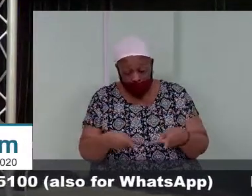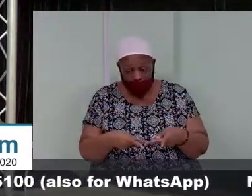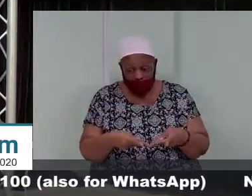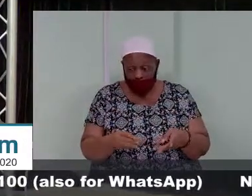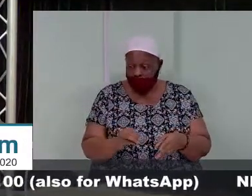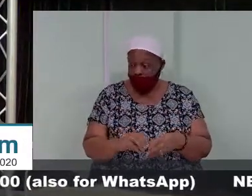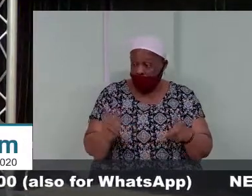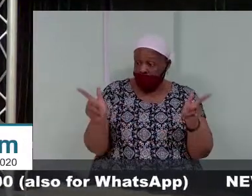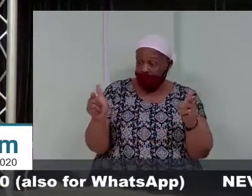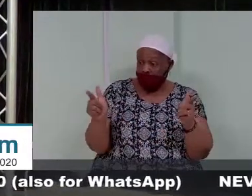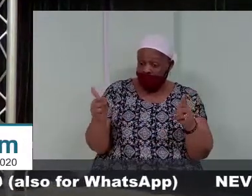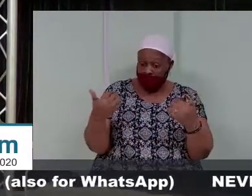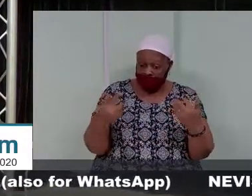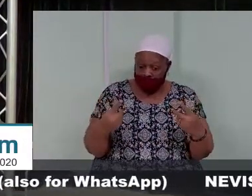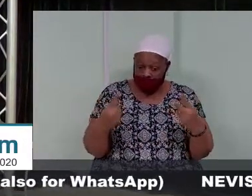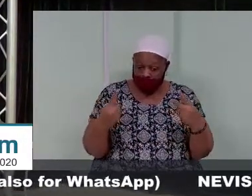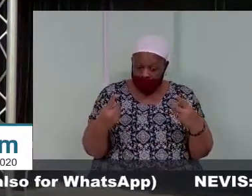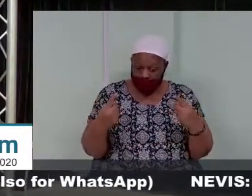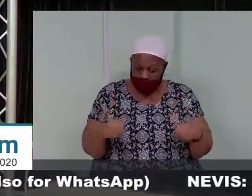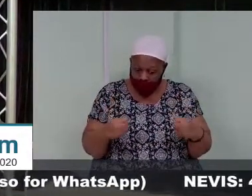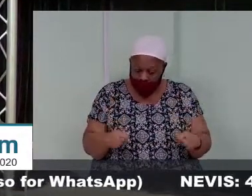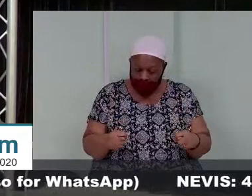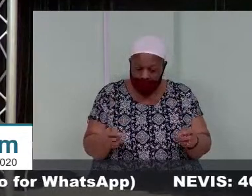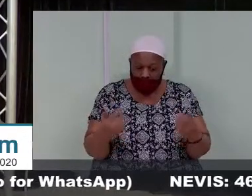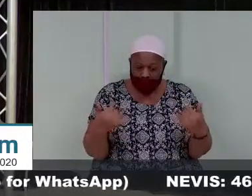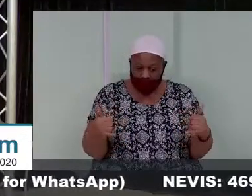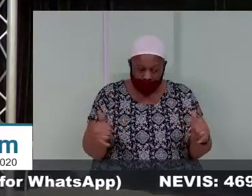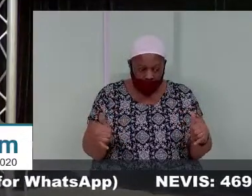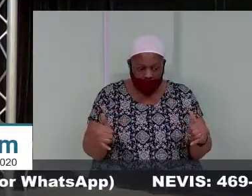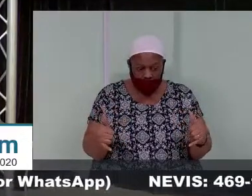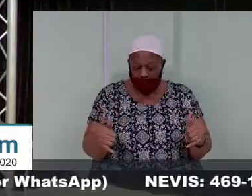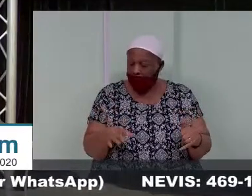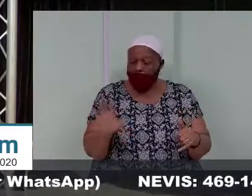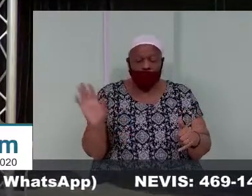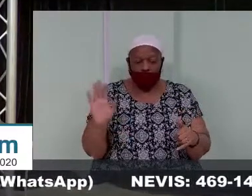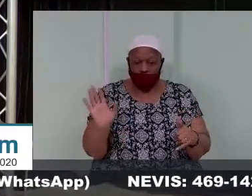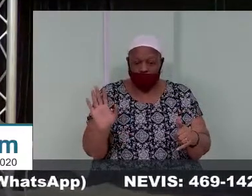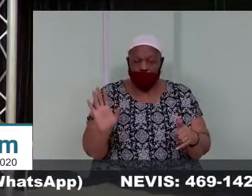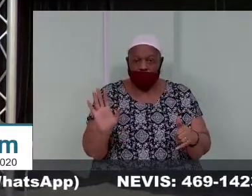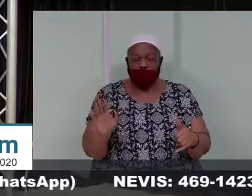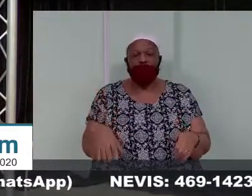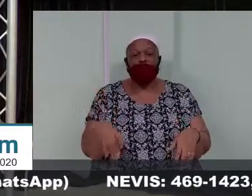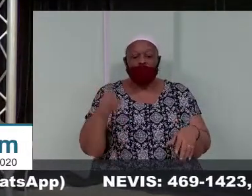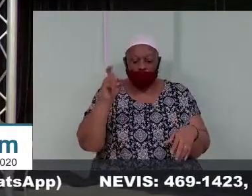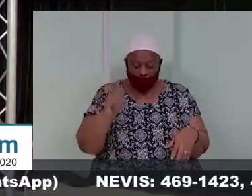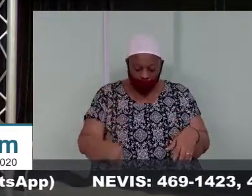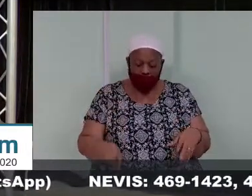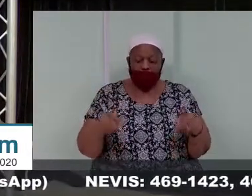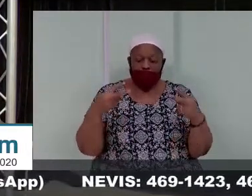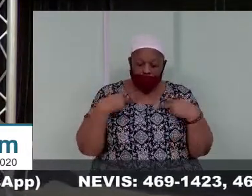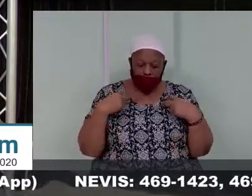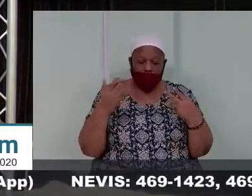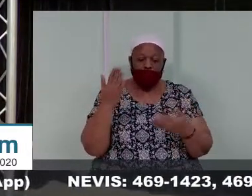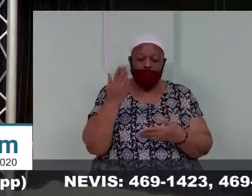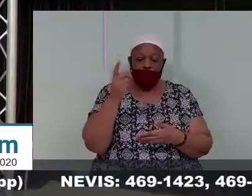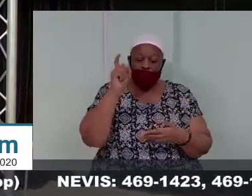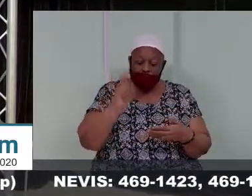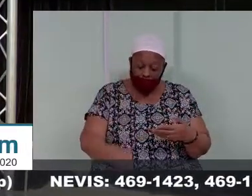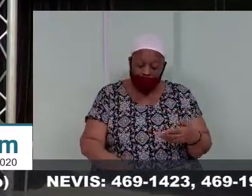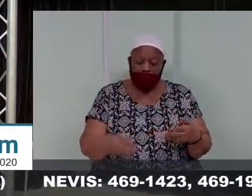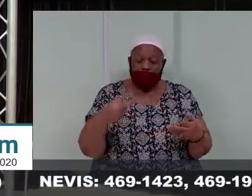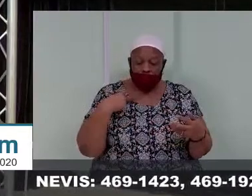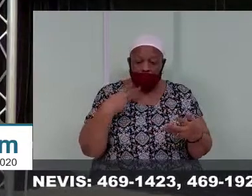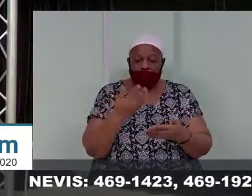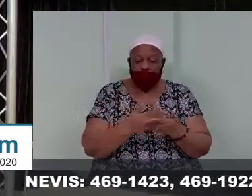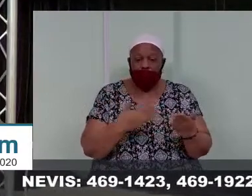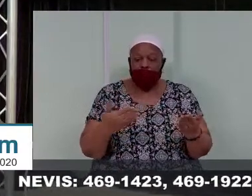minimum standards, the objective is to raise the quality of registered child care provision.